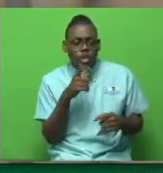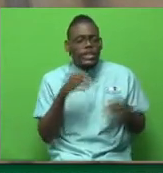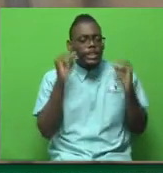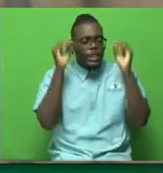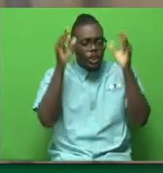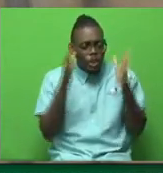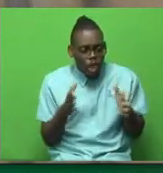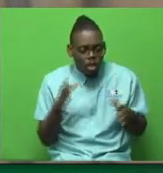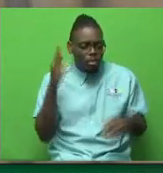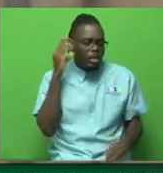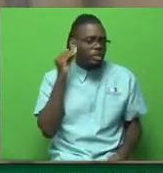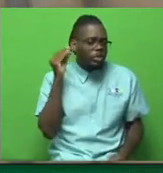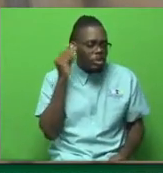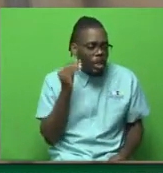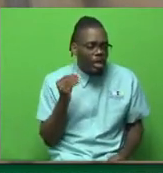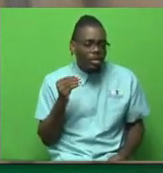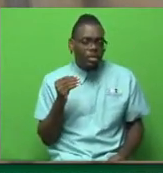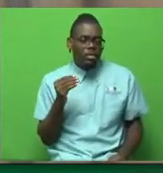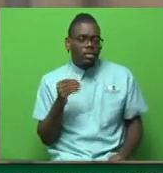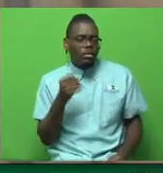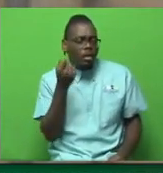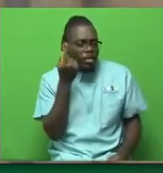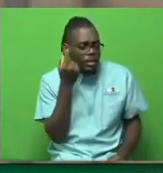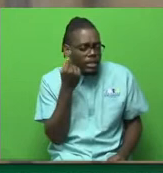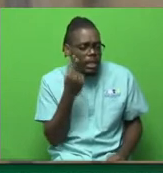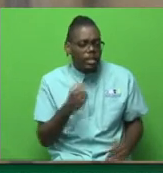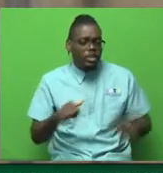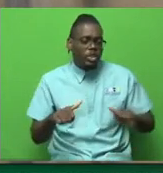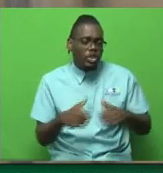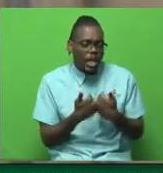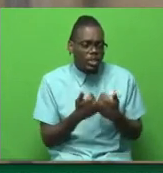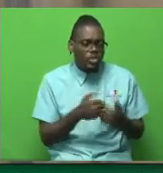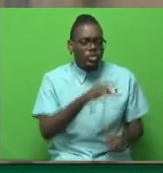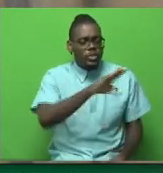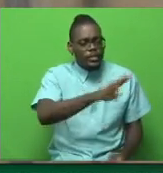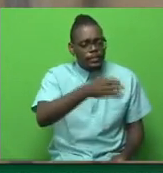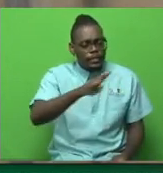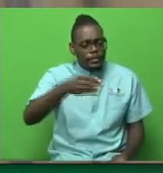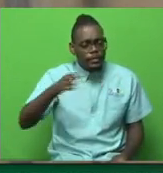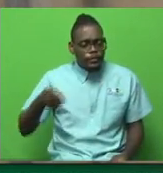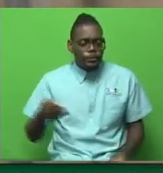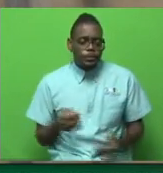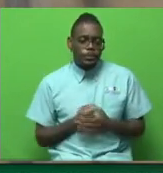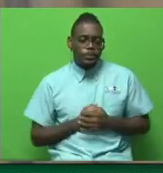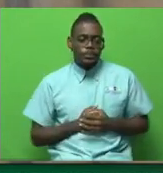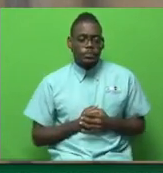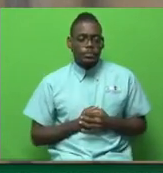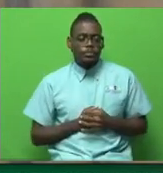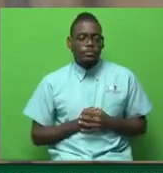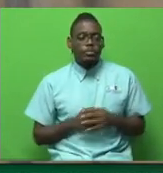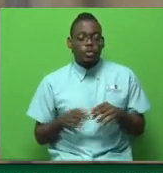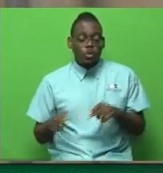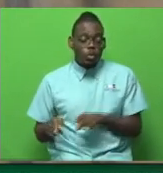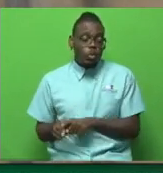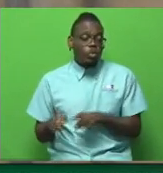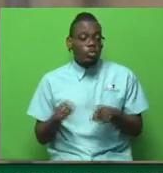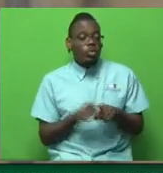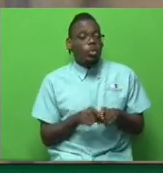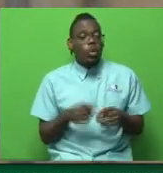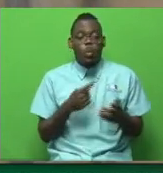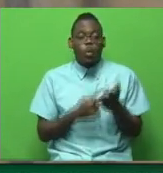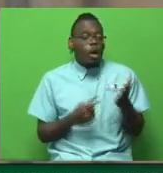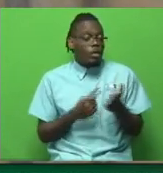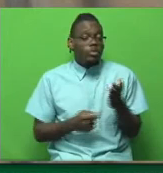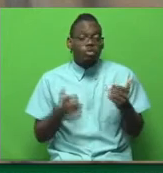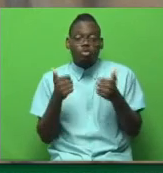infrastructure of these schools understanding the challenges faced by our principals and teachers and also the successes because there are